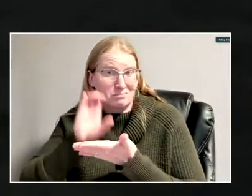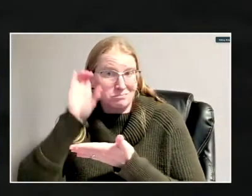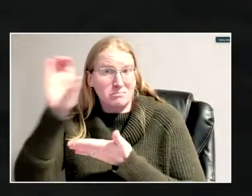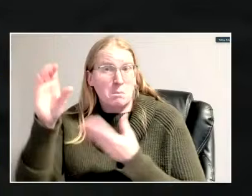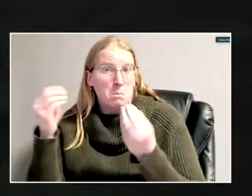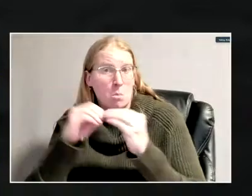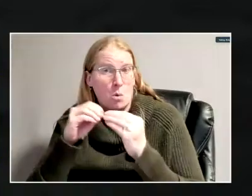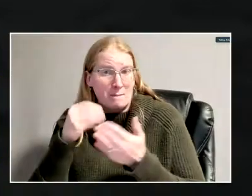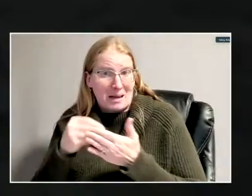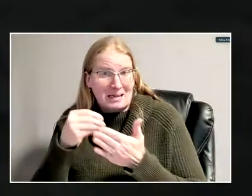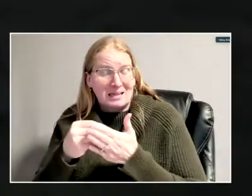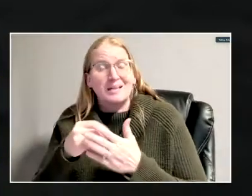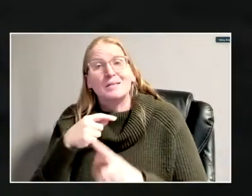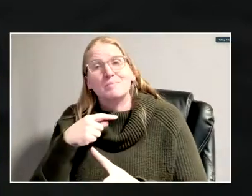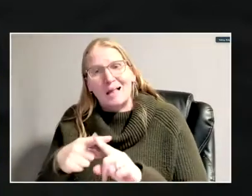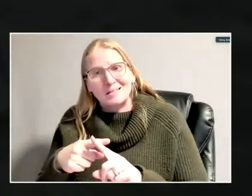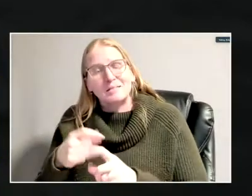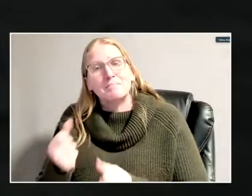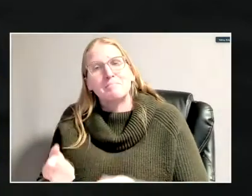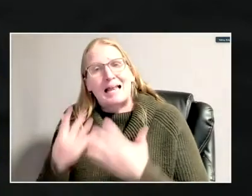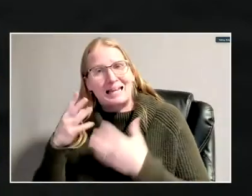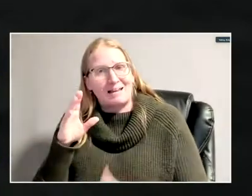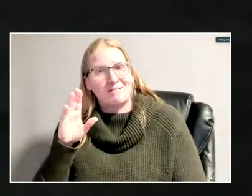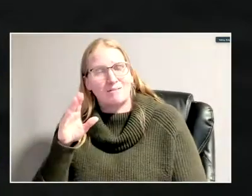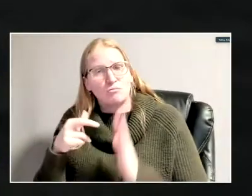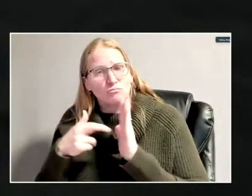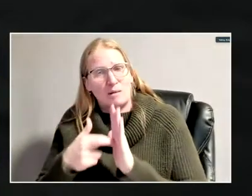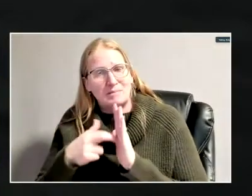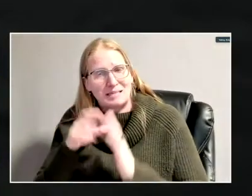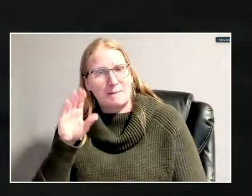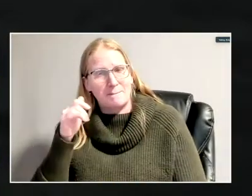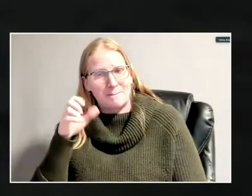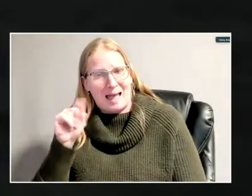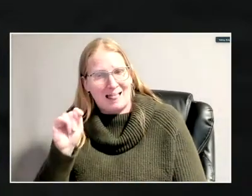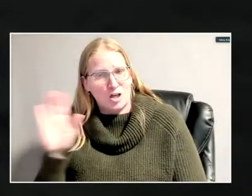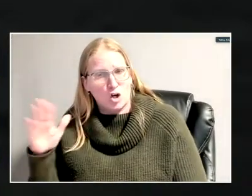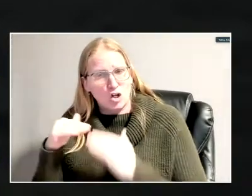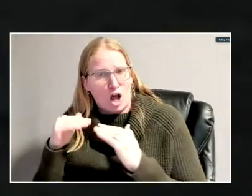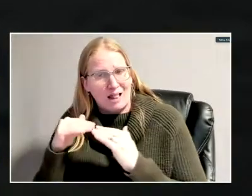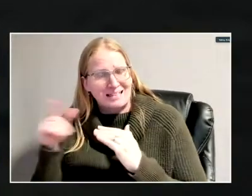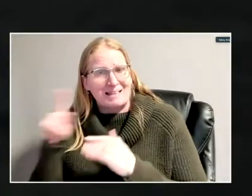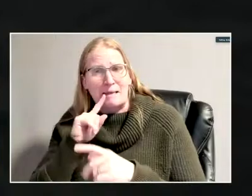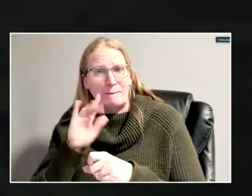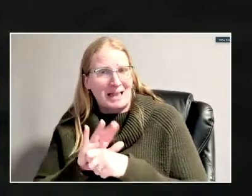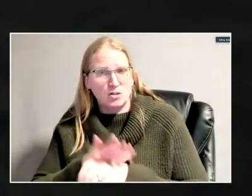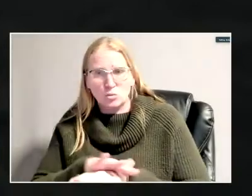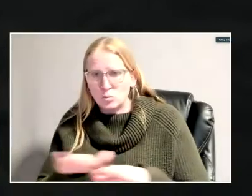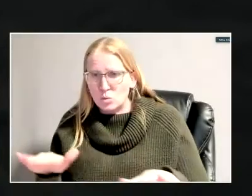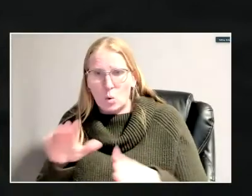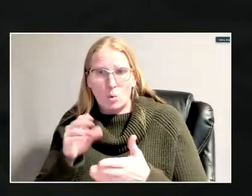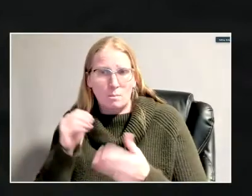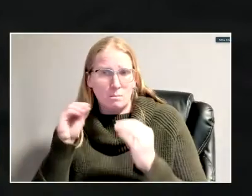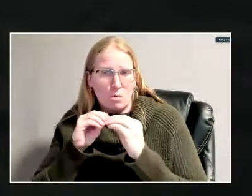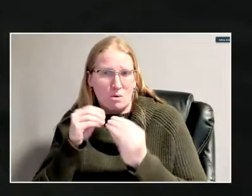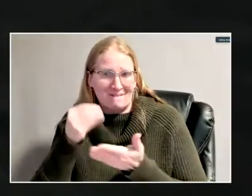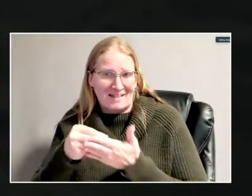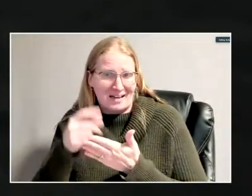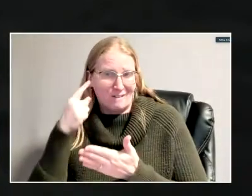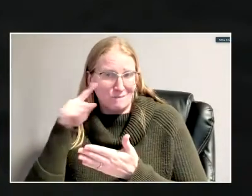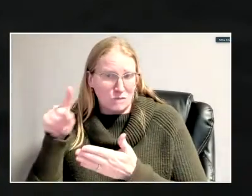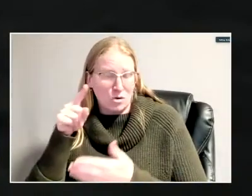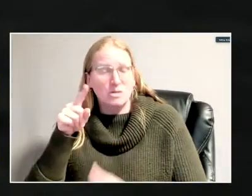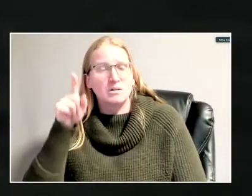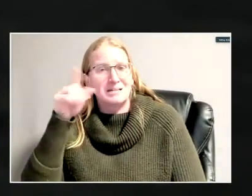Representative balance Coalition colleagues in the house have pledged to vote against any more funding for Israel the representative town meeting of bradar asked